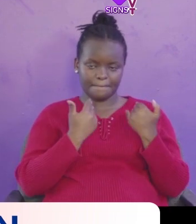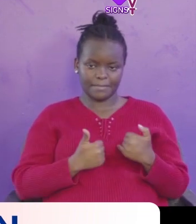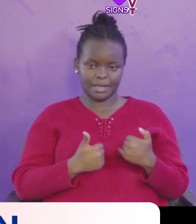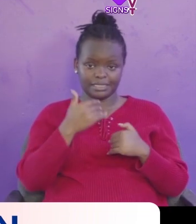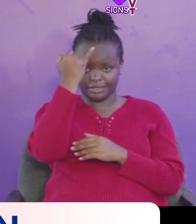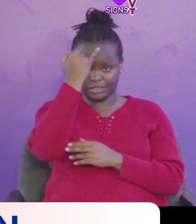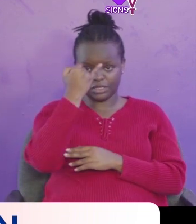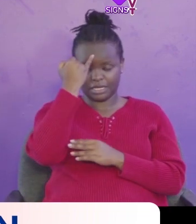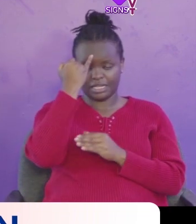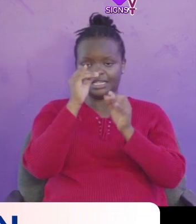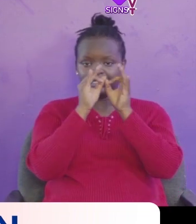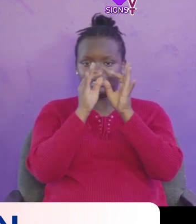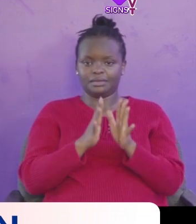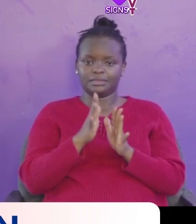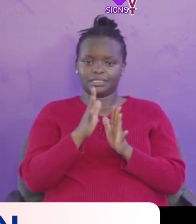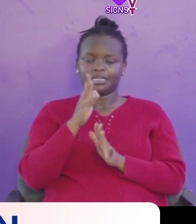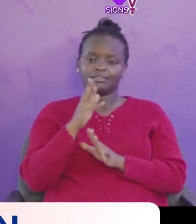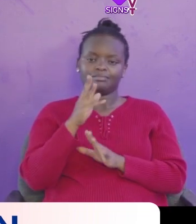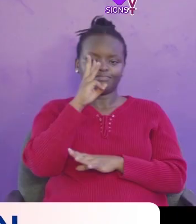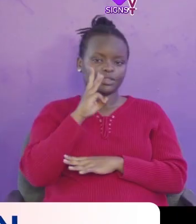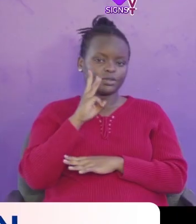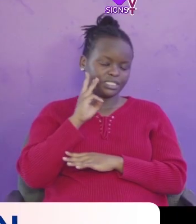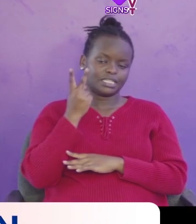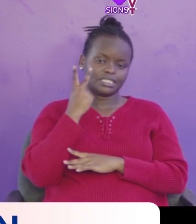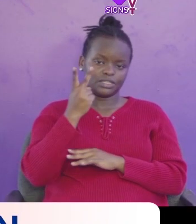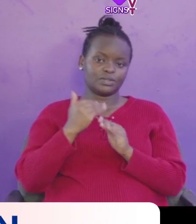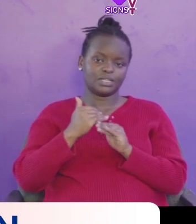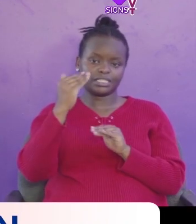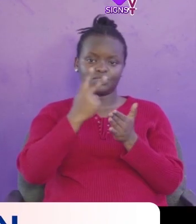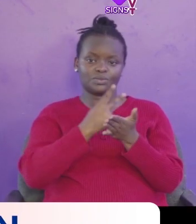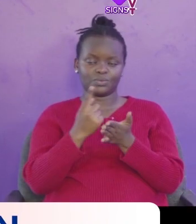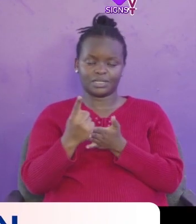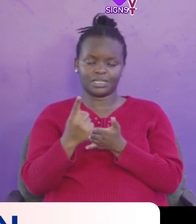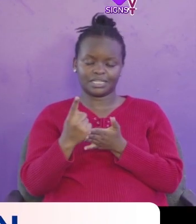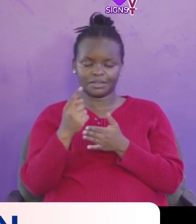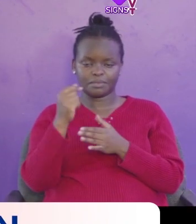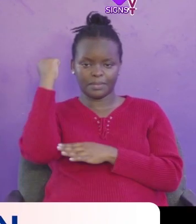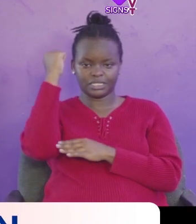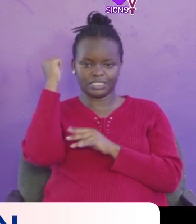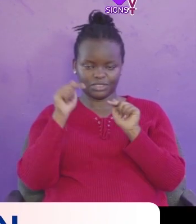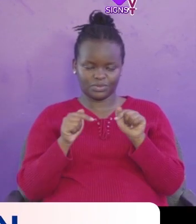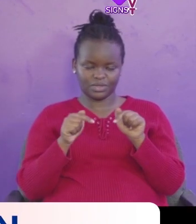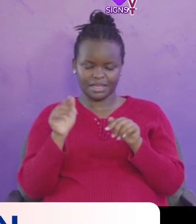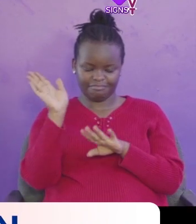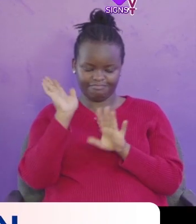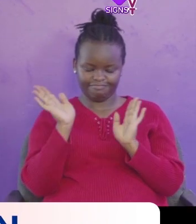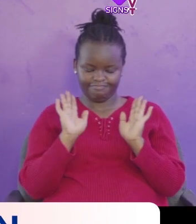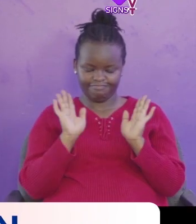has been Wanjang Yethe. See you next week here on Politics Today. Bye-bye.